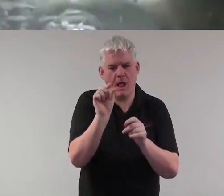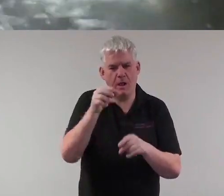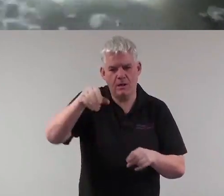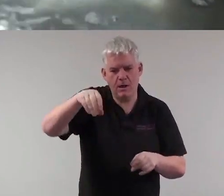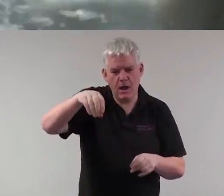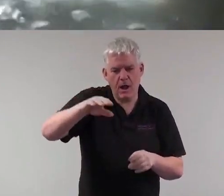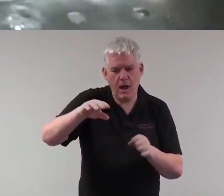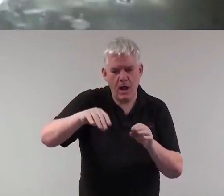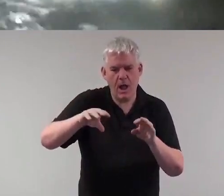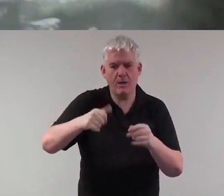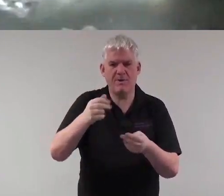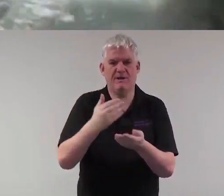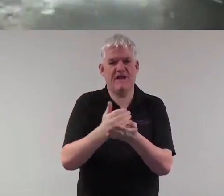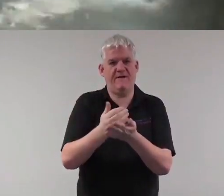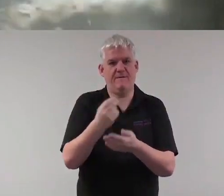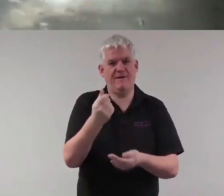The tap is turned off.